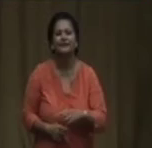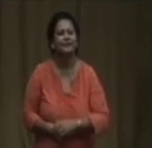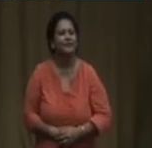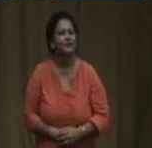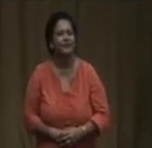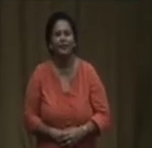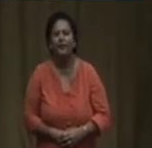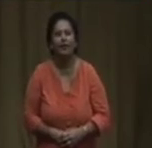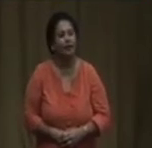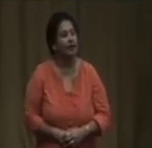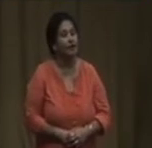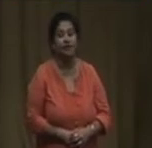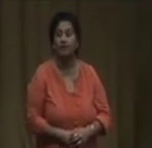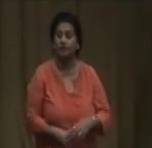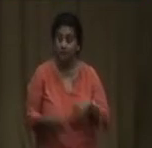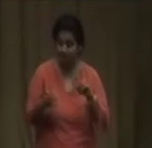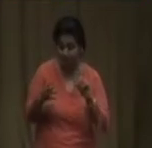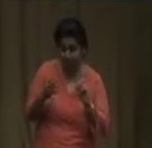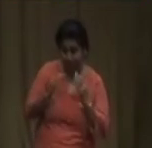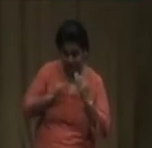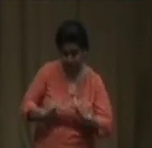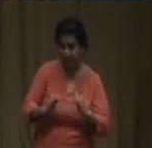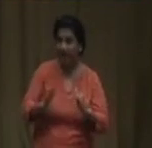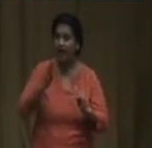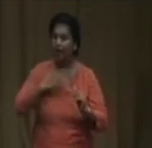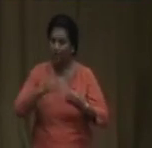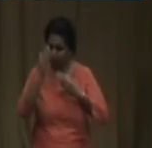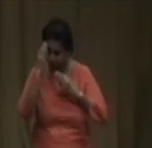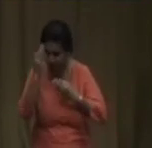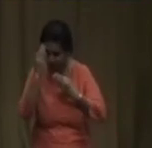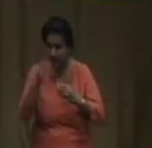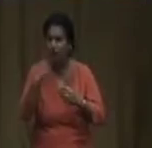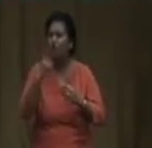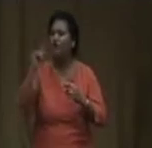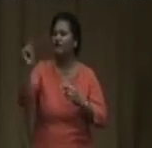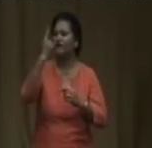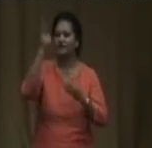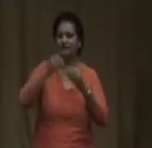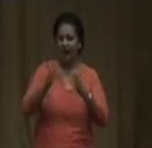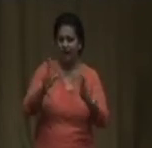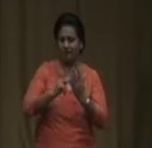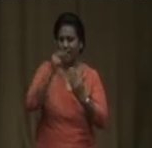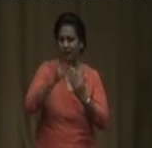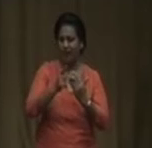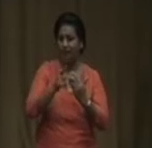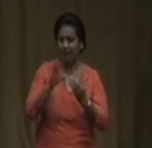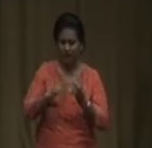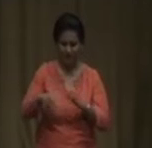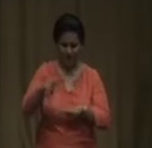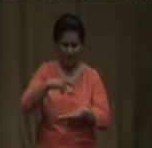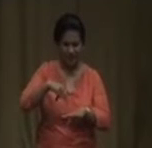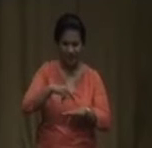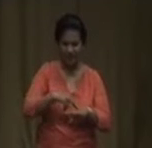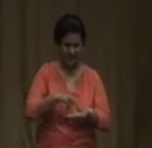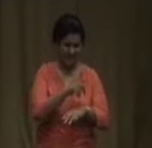Of course, I would like to acknowledge the pioneers from our region. And as you well know, the University